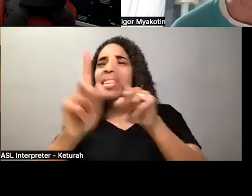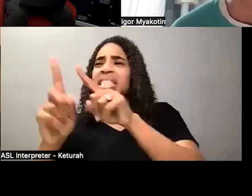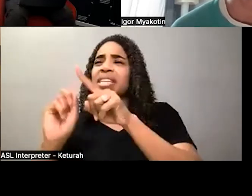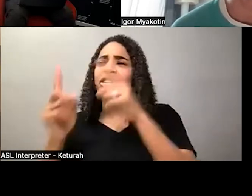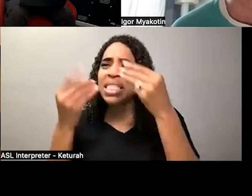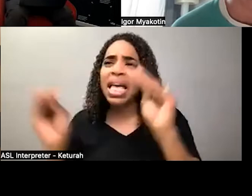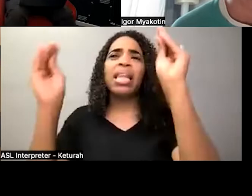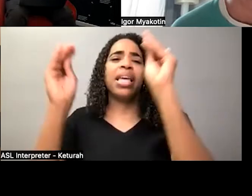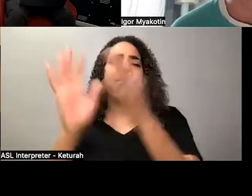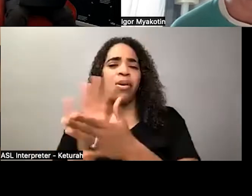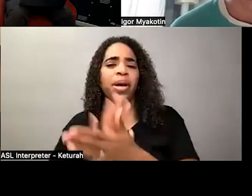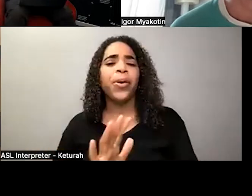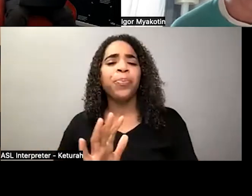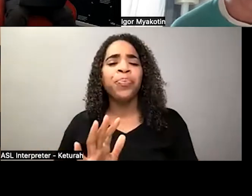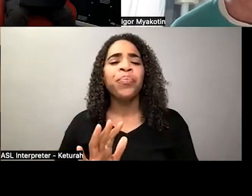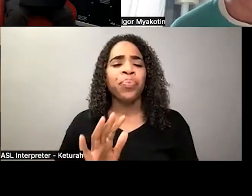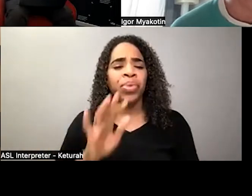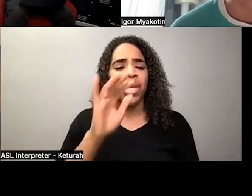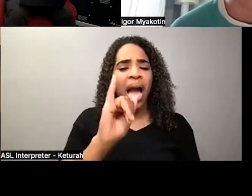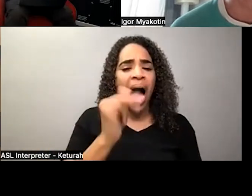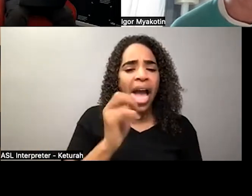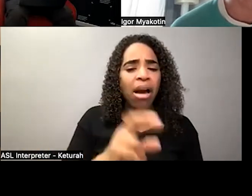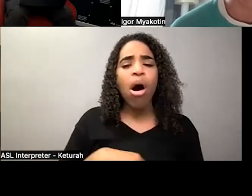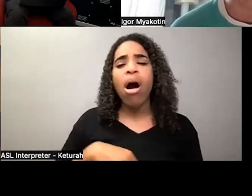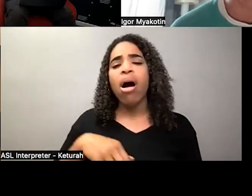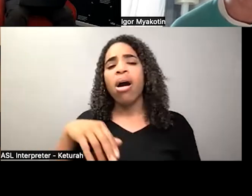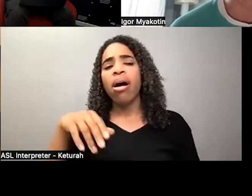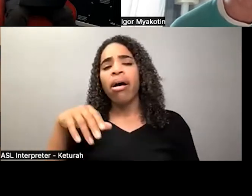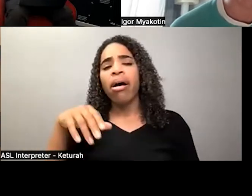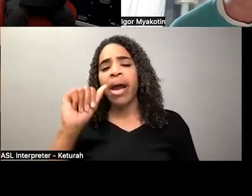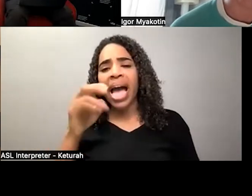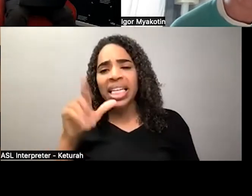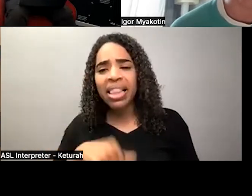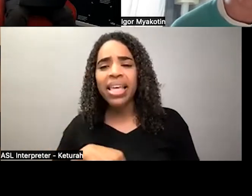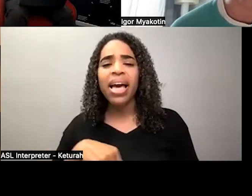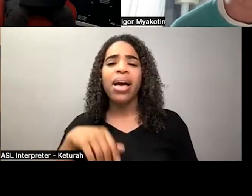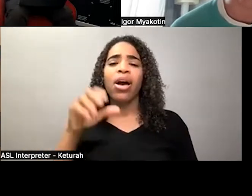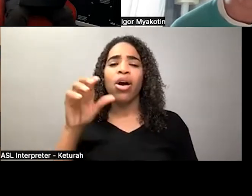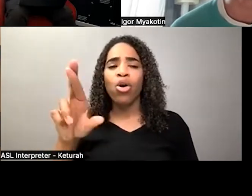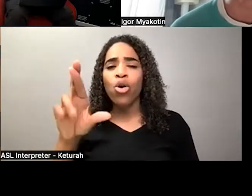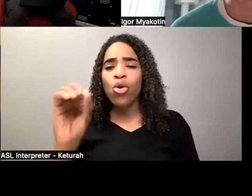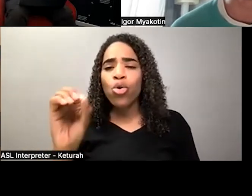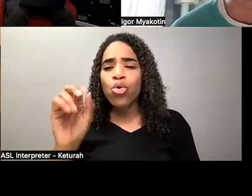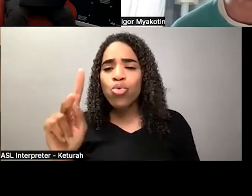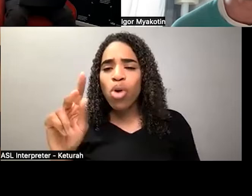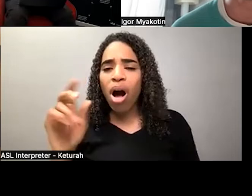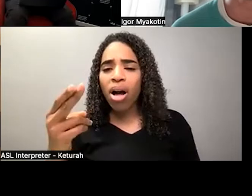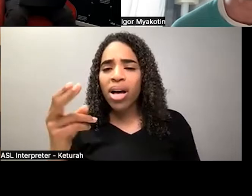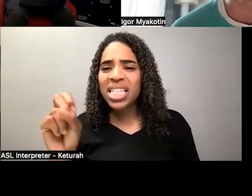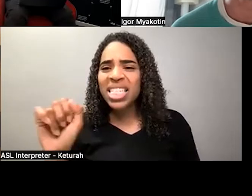and Igor, and then bring it back to Rokhsareh and Boris. What is it, how do